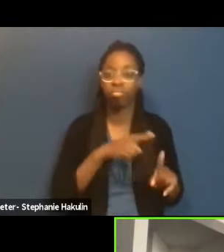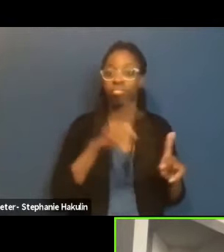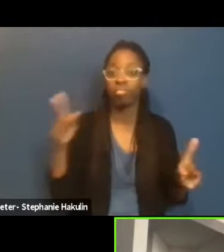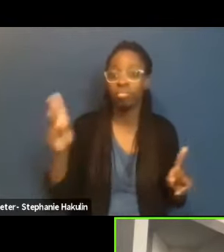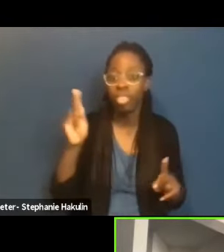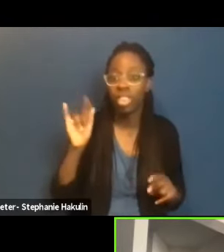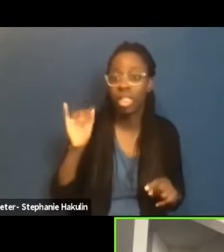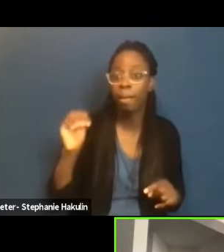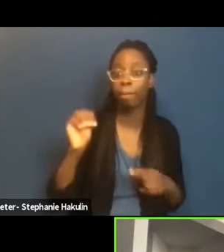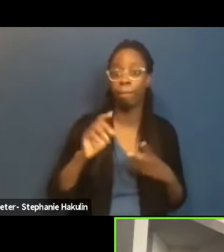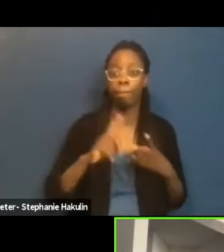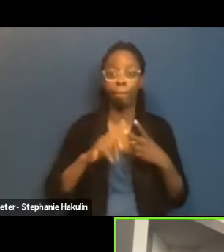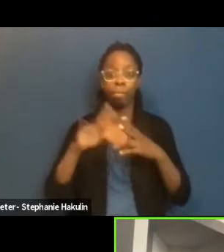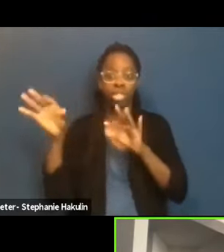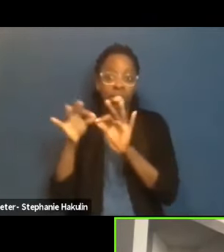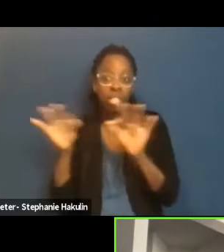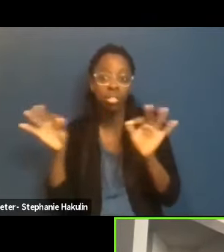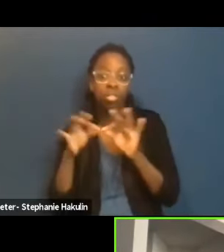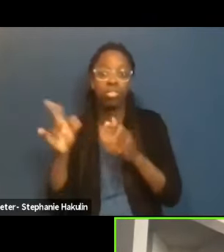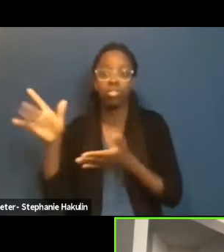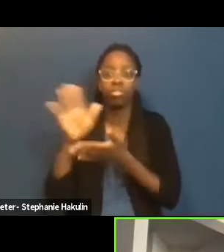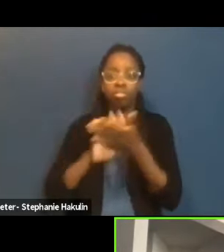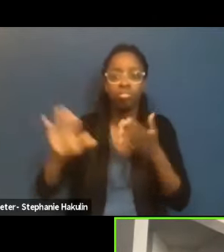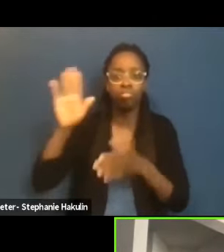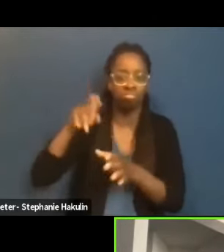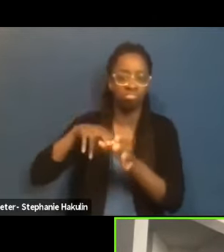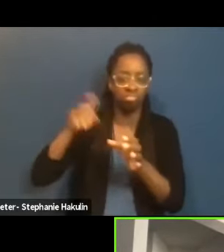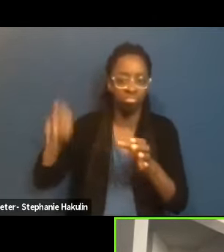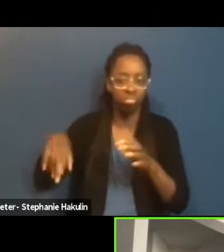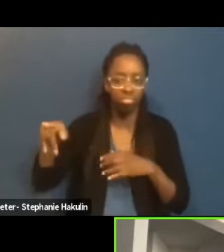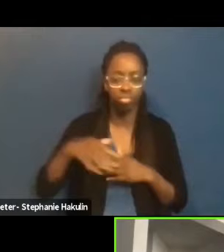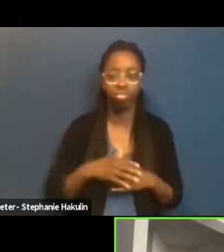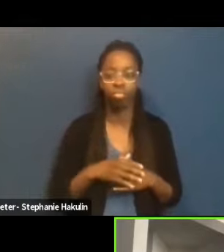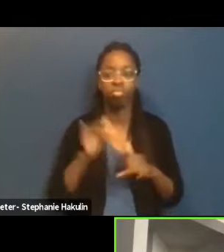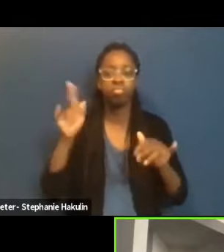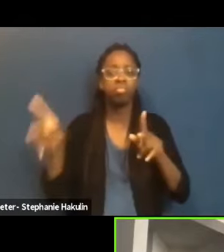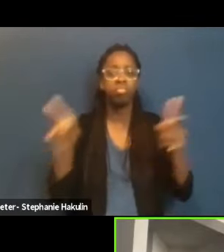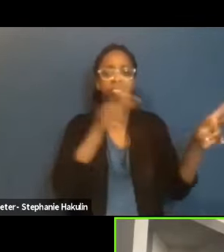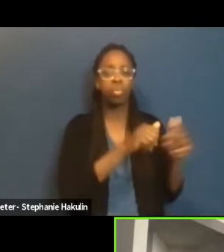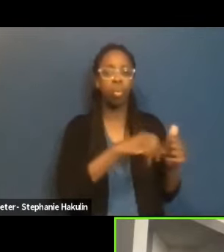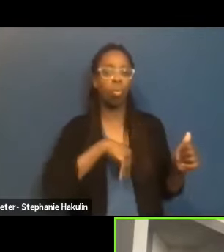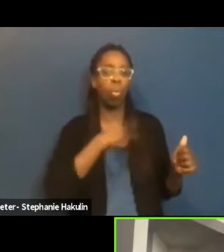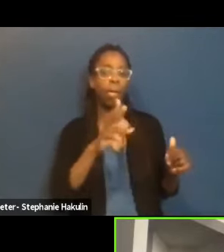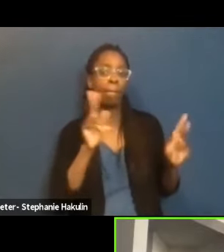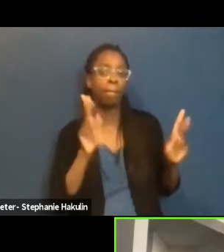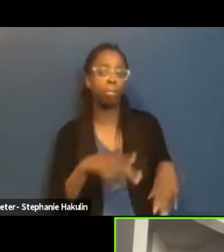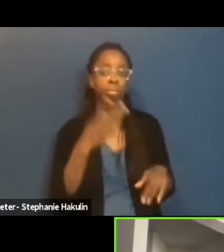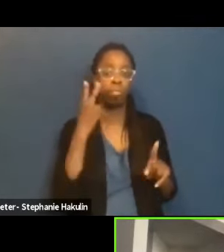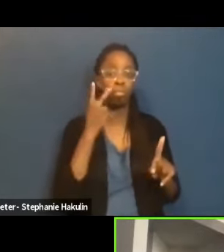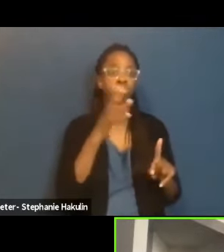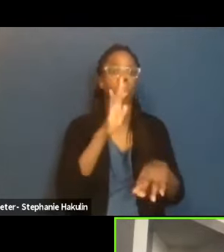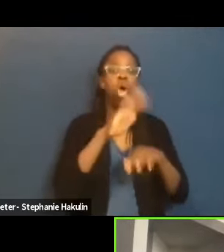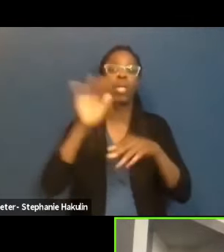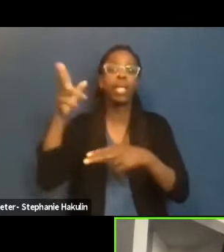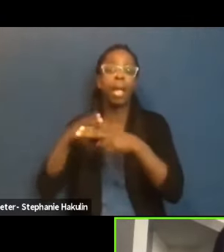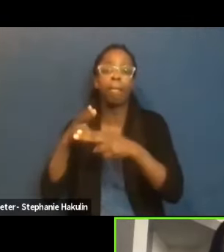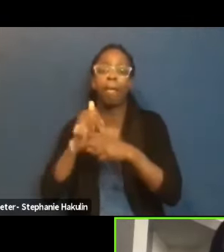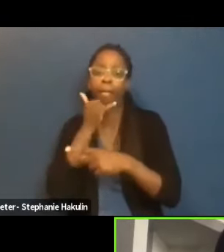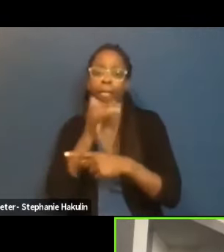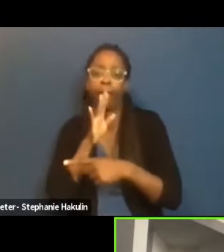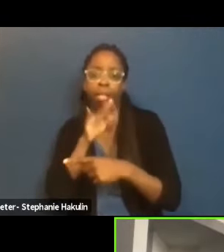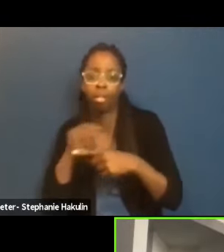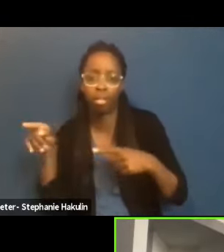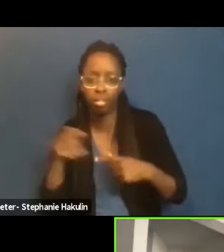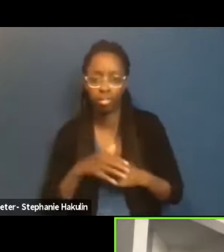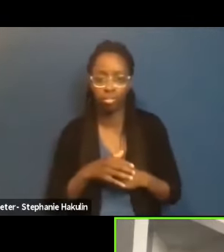them white folk used to fuck up your name, do you pretend not to notice? Do you regret the Marilyn Monroe and your decision